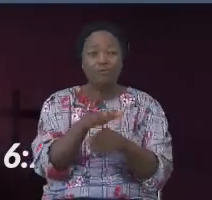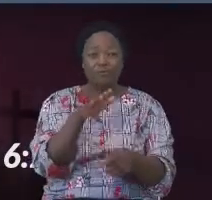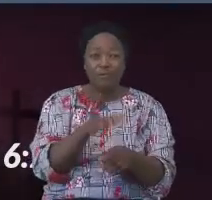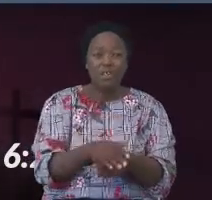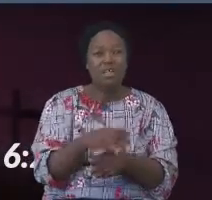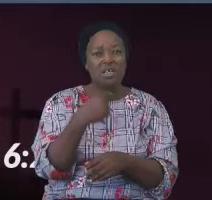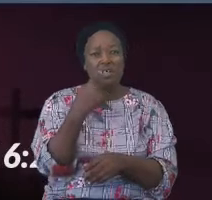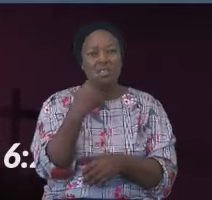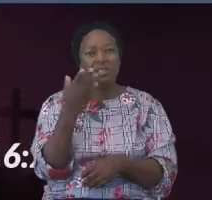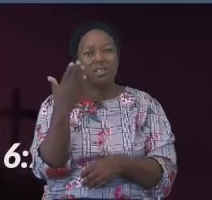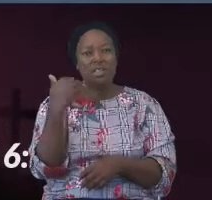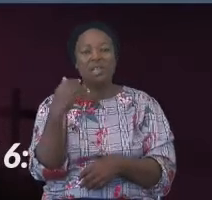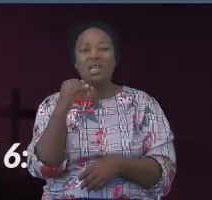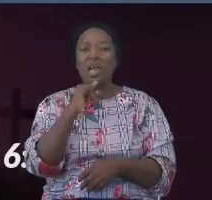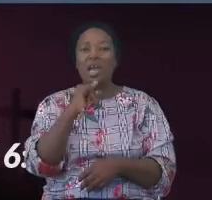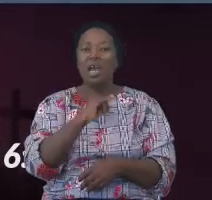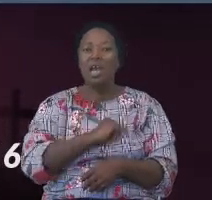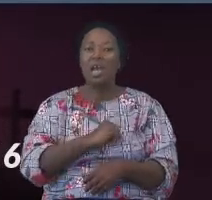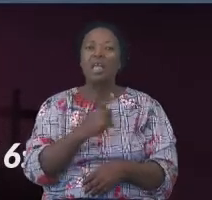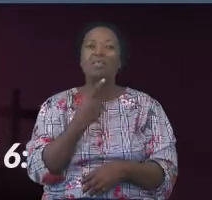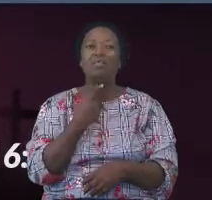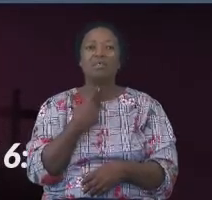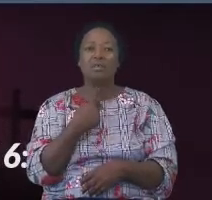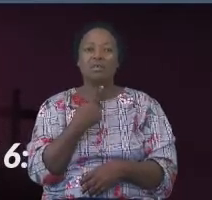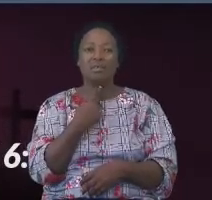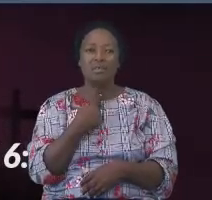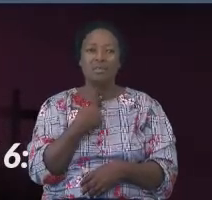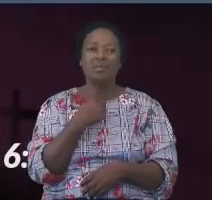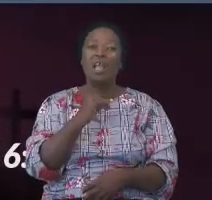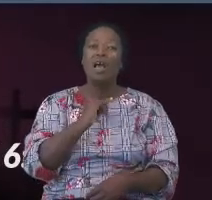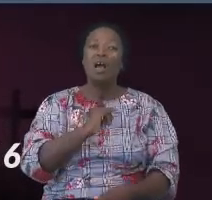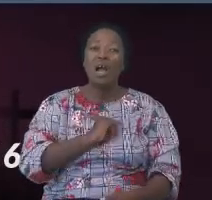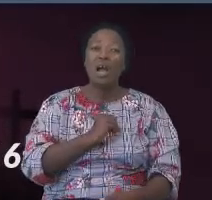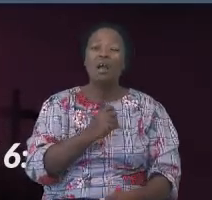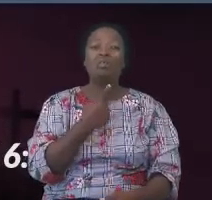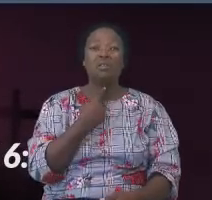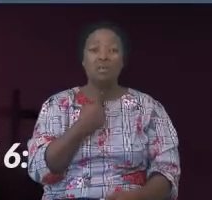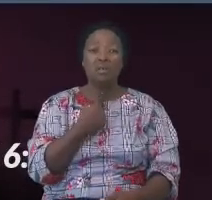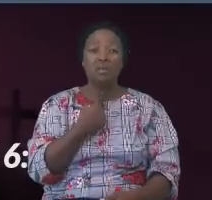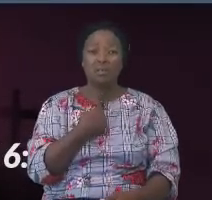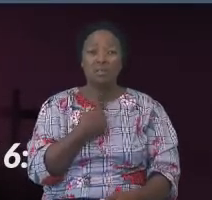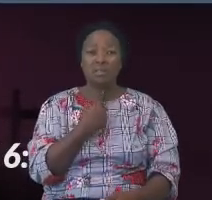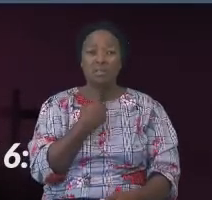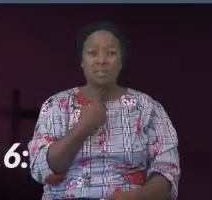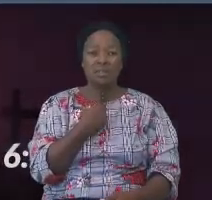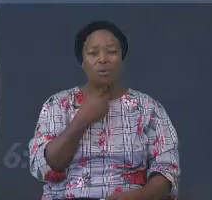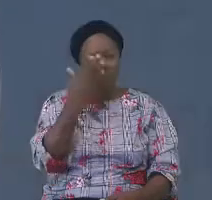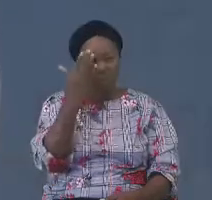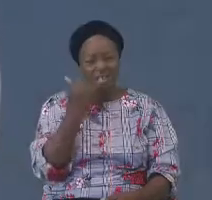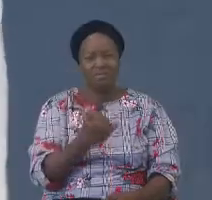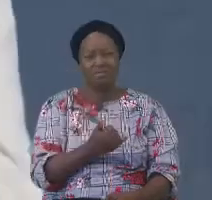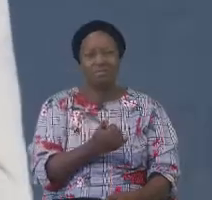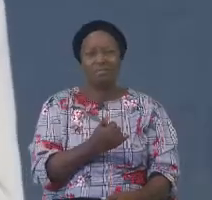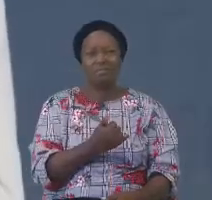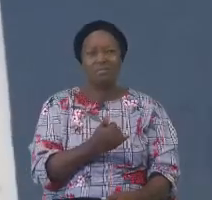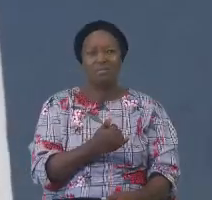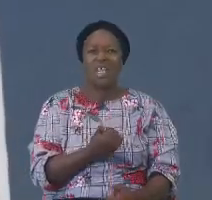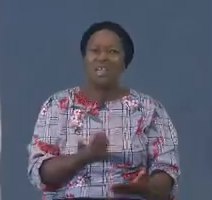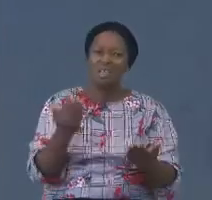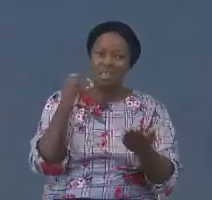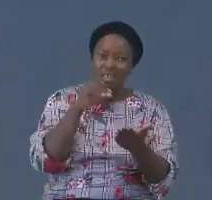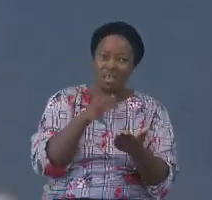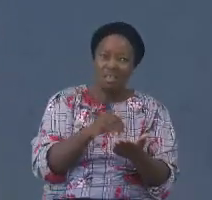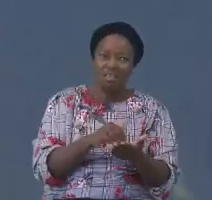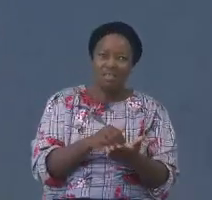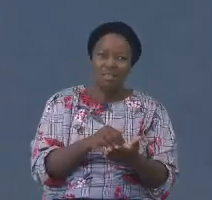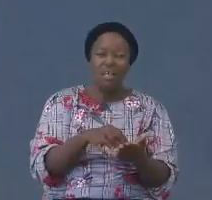scripture might be fulfilled said i thirst i